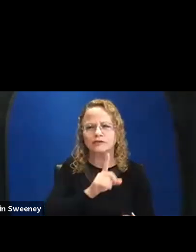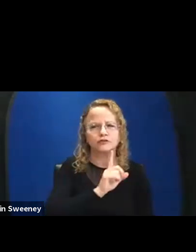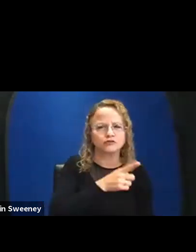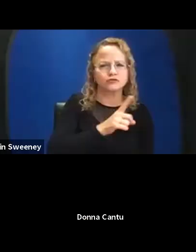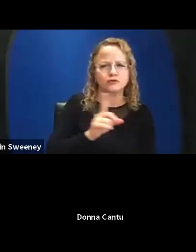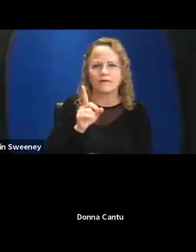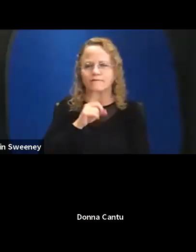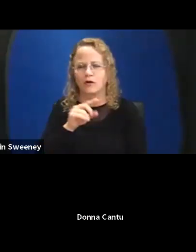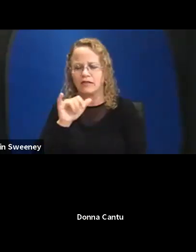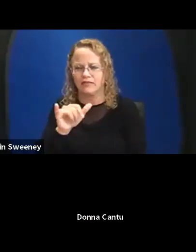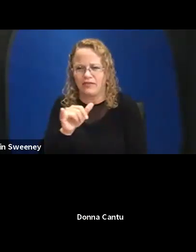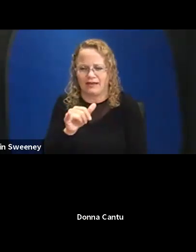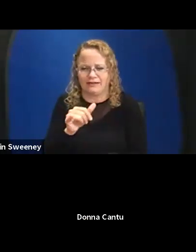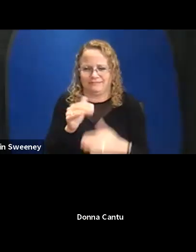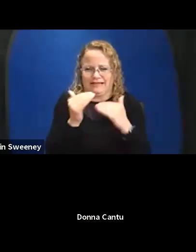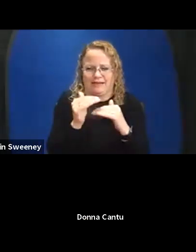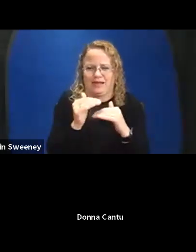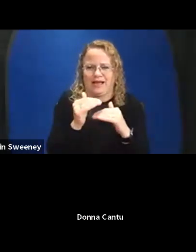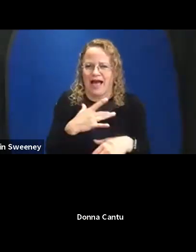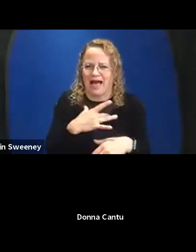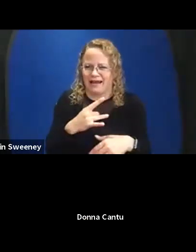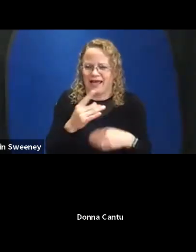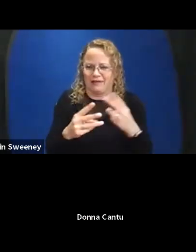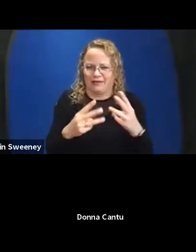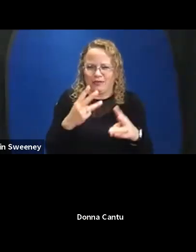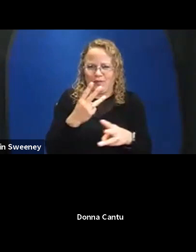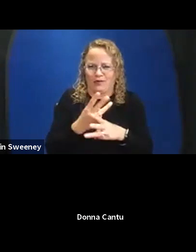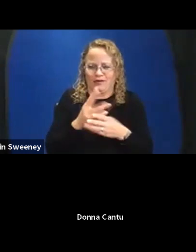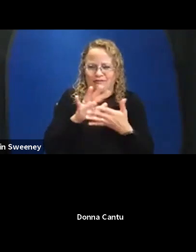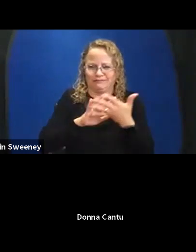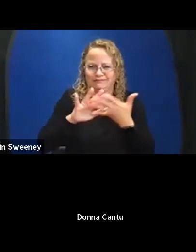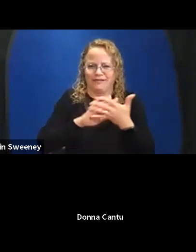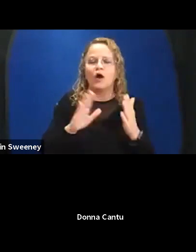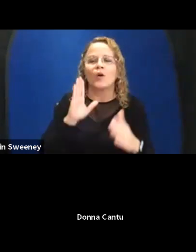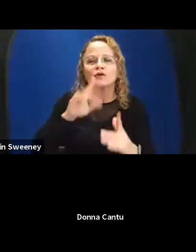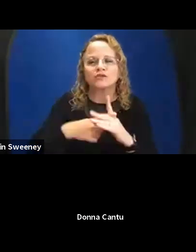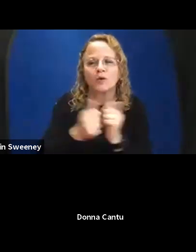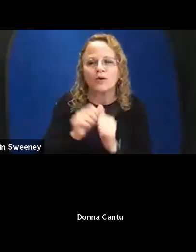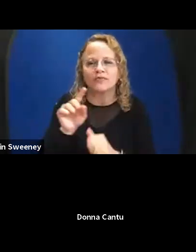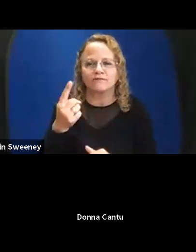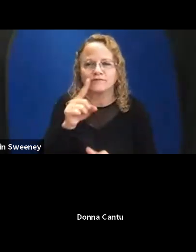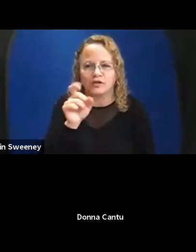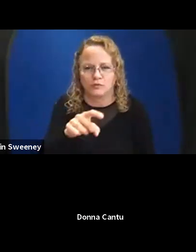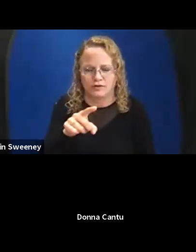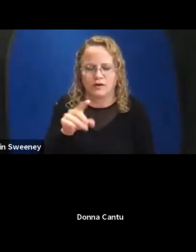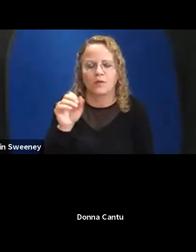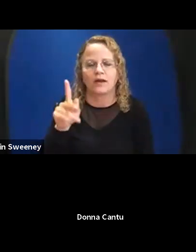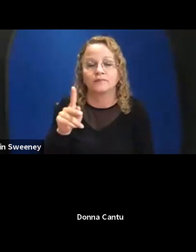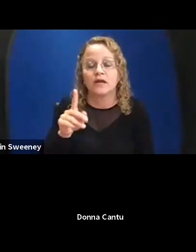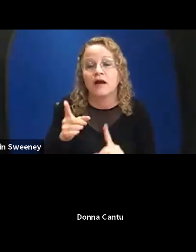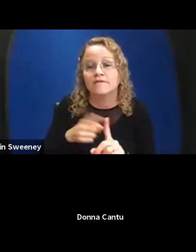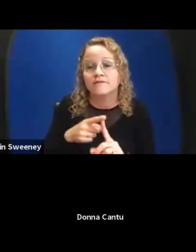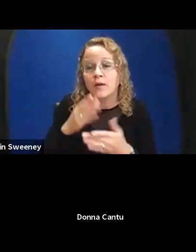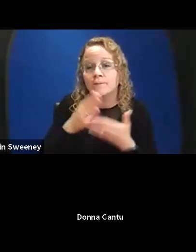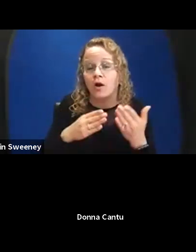that boxes me in, and I like to live in the world of nuance and gray. But we'll start with the first question then. We'll do it this way. So the first part of